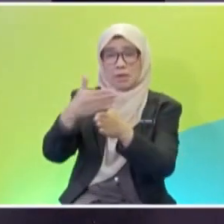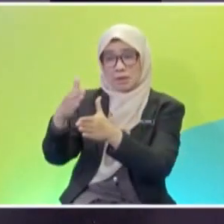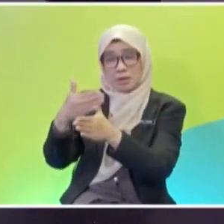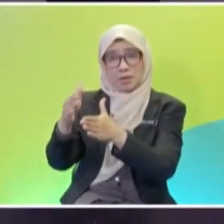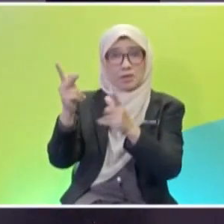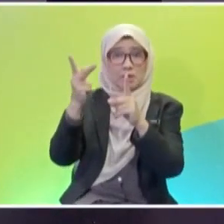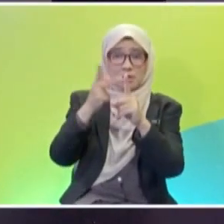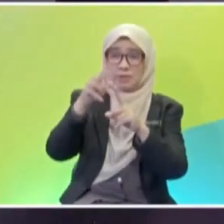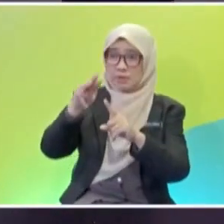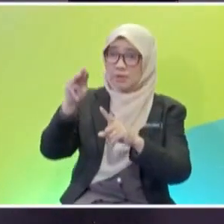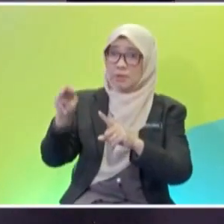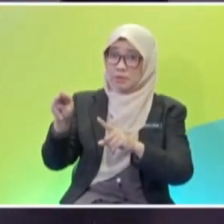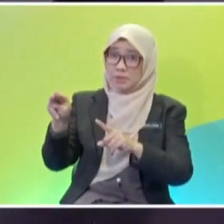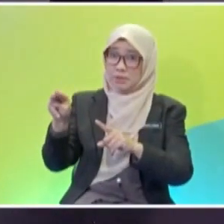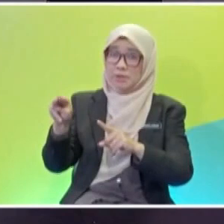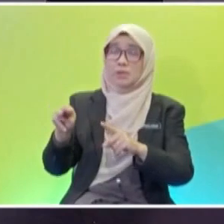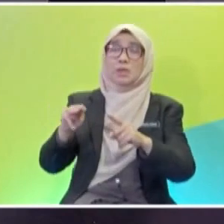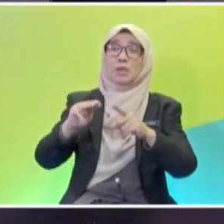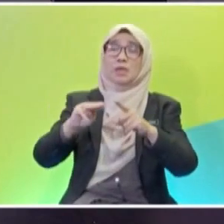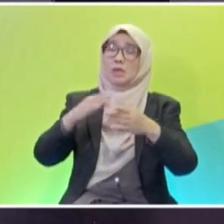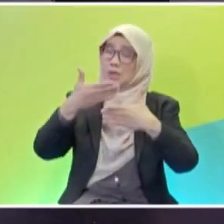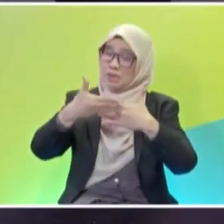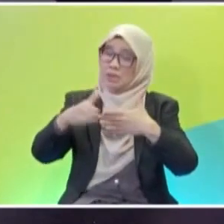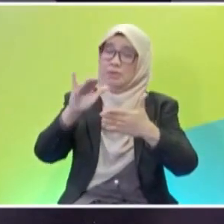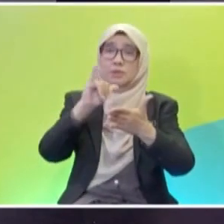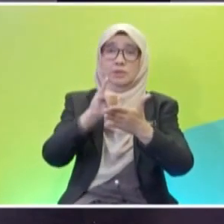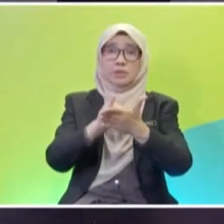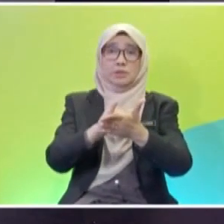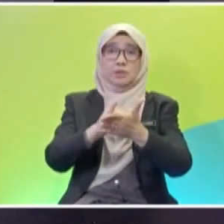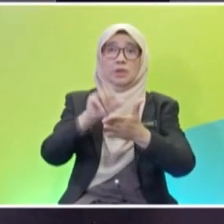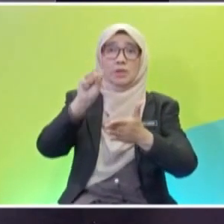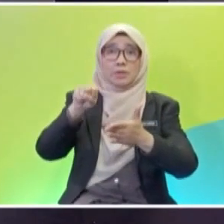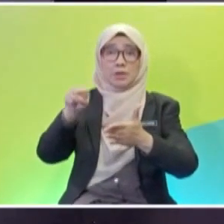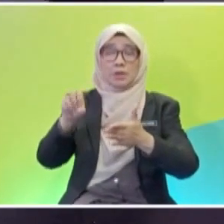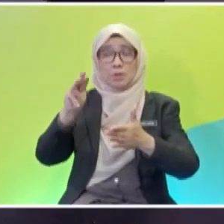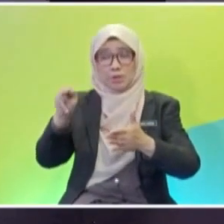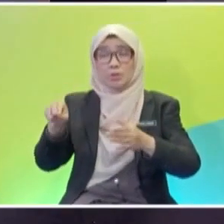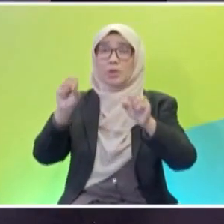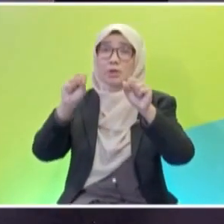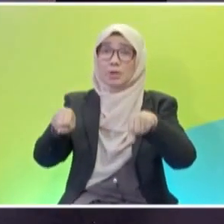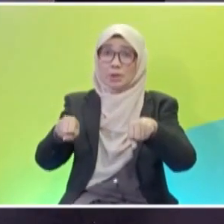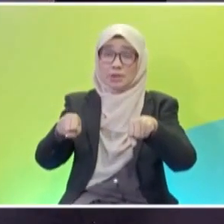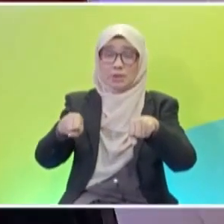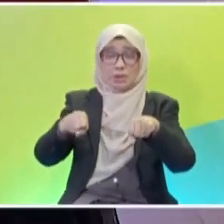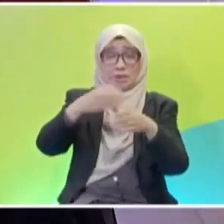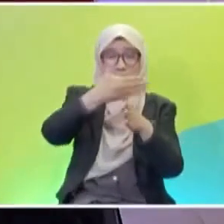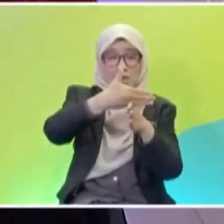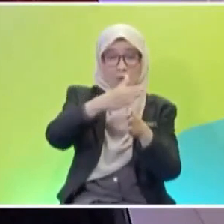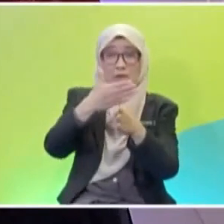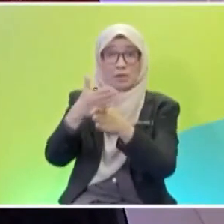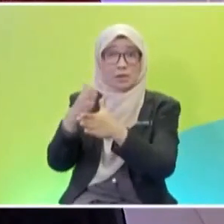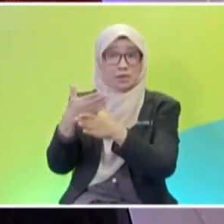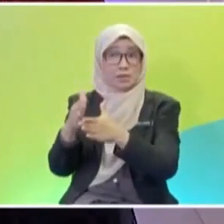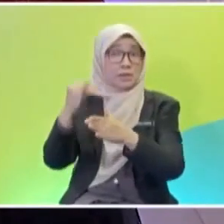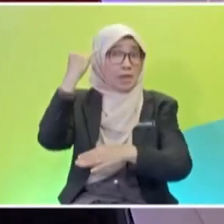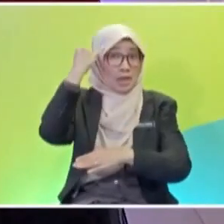exactly. Yeah. So what more with pupils? Of course. That's why when we do this kind of activity, which is called jigsaw reading, mm-hmm. we assign certain parts of